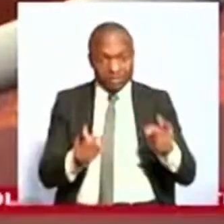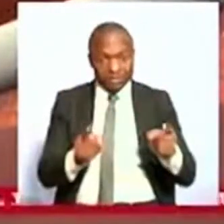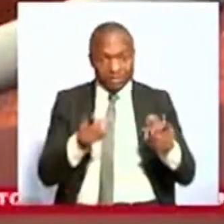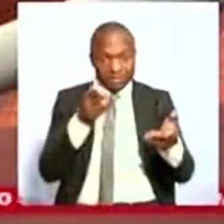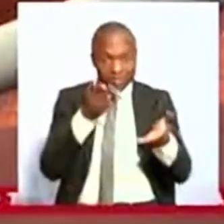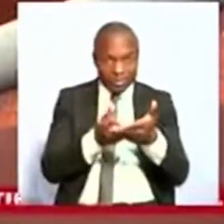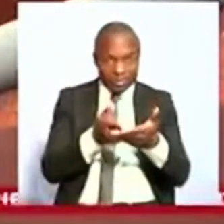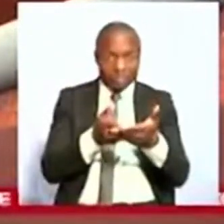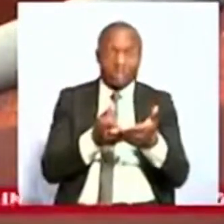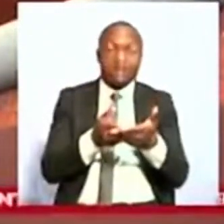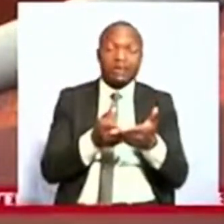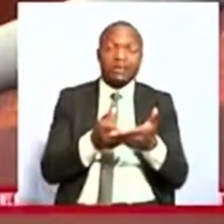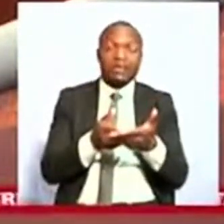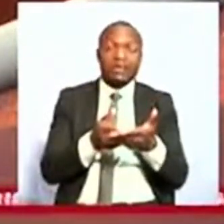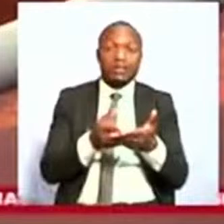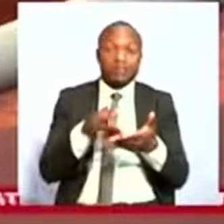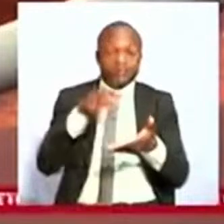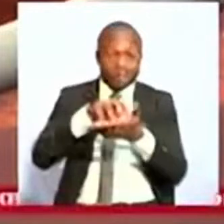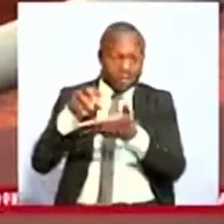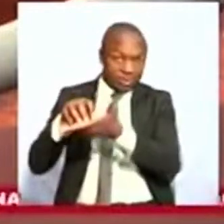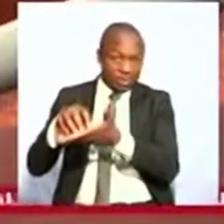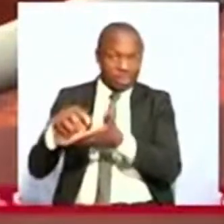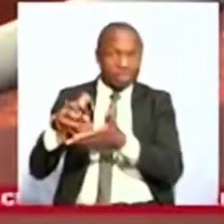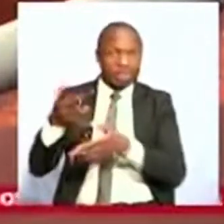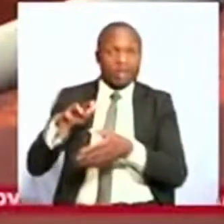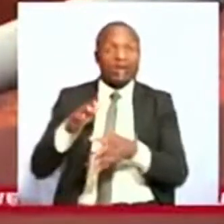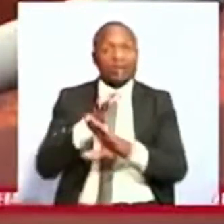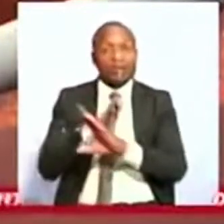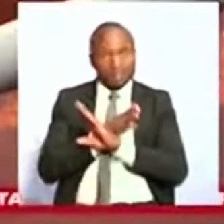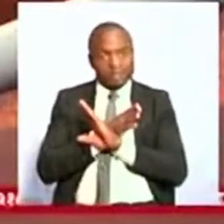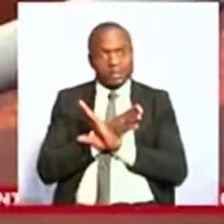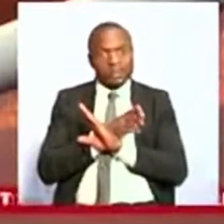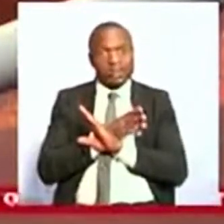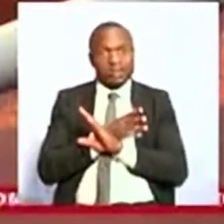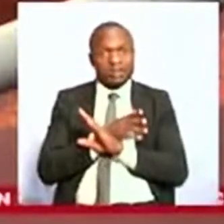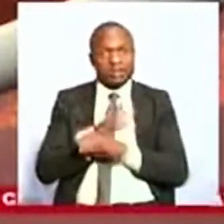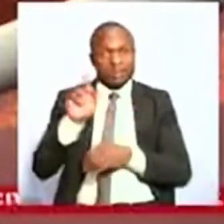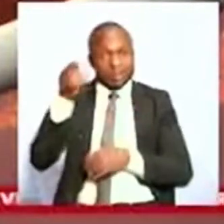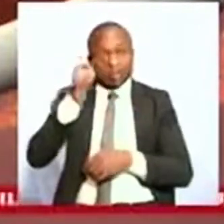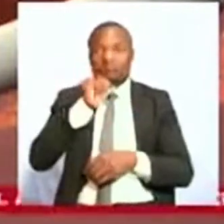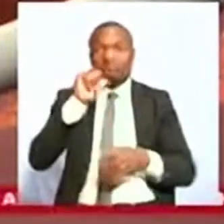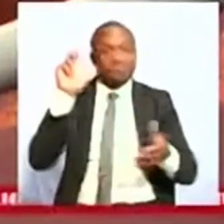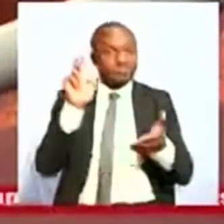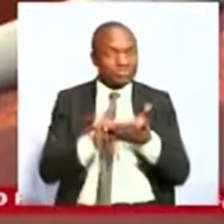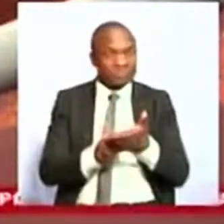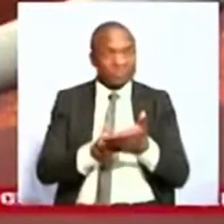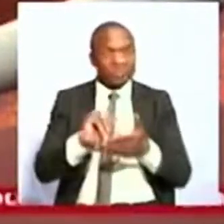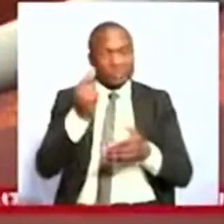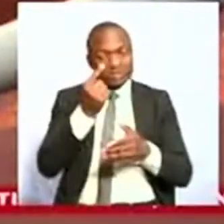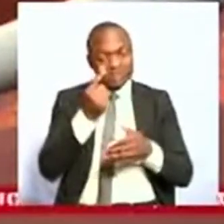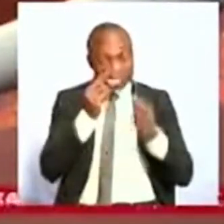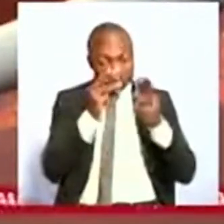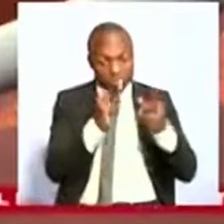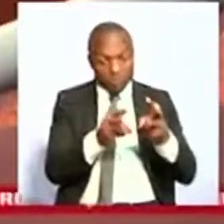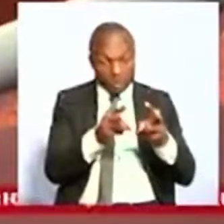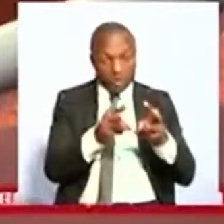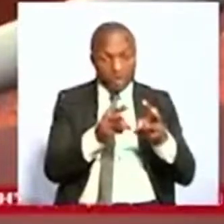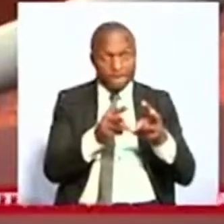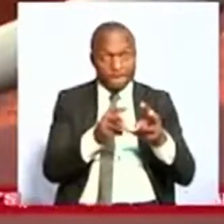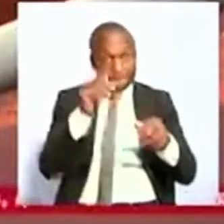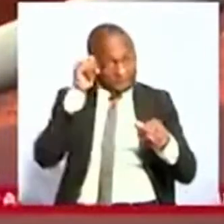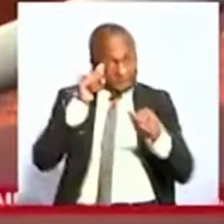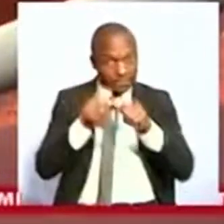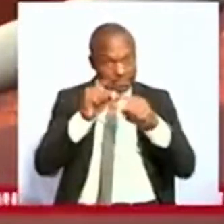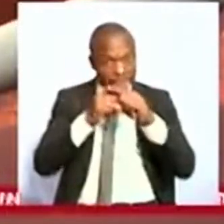in cases of murder. Just like Zambia, Kenya has not ratified the second optional protocol, but it has